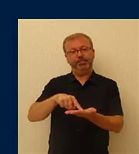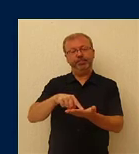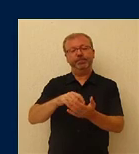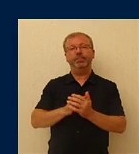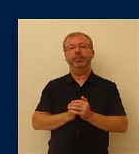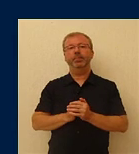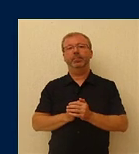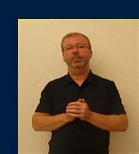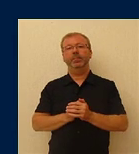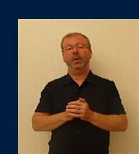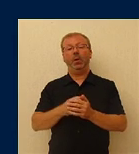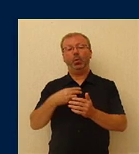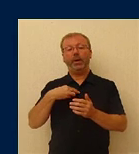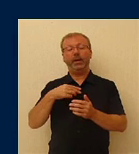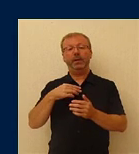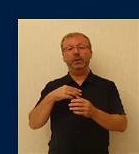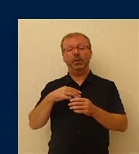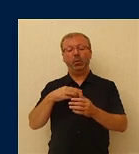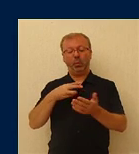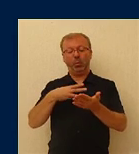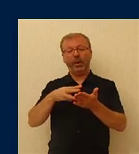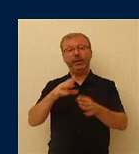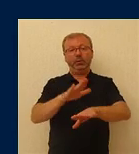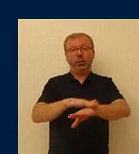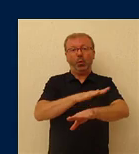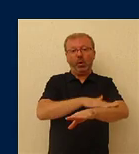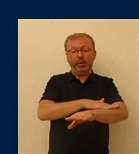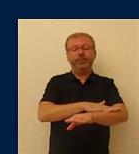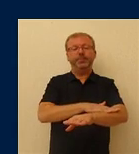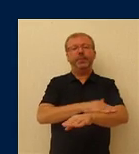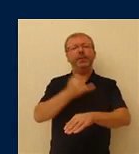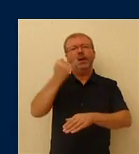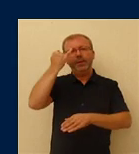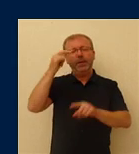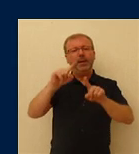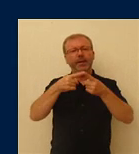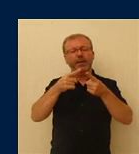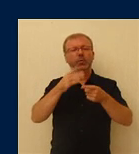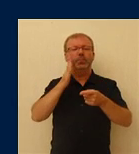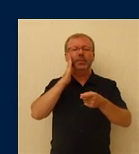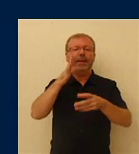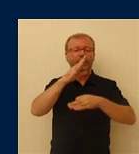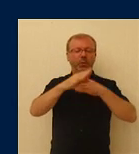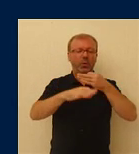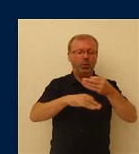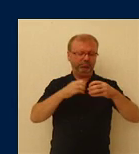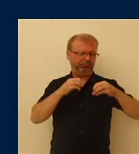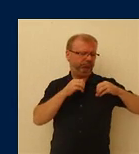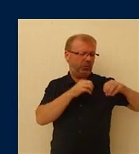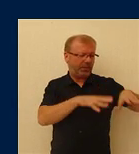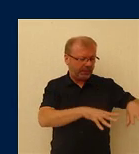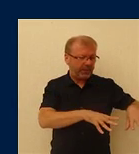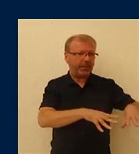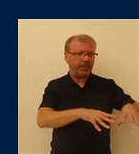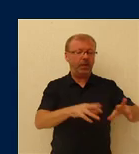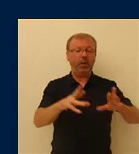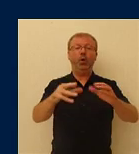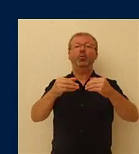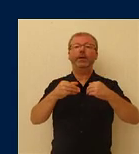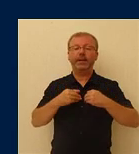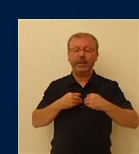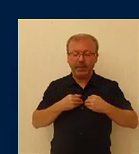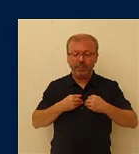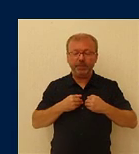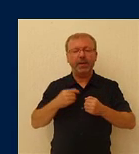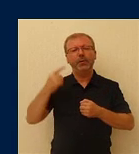When you walk the labyrinth, it is suggested that you release, receive, and reflect.